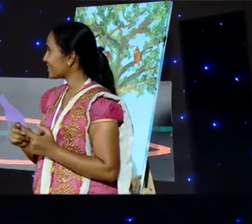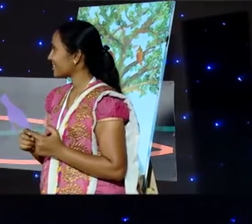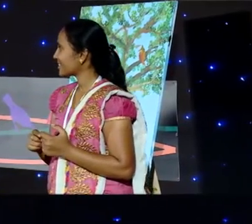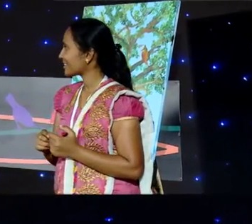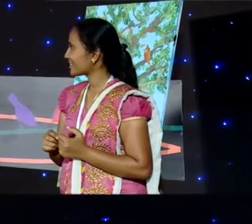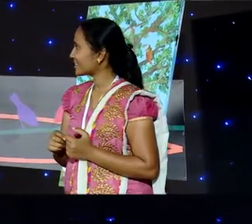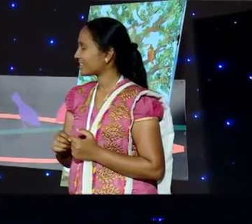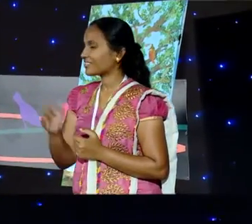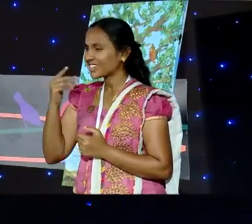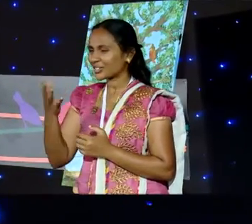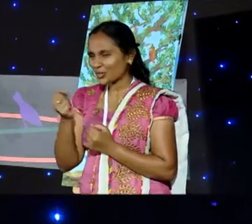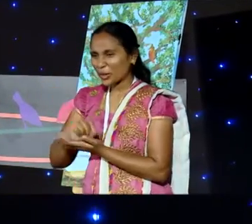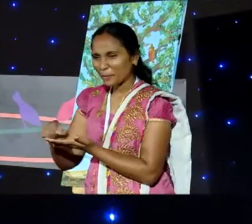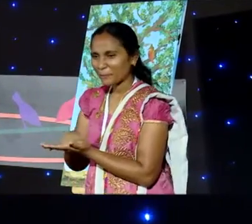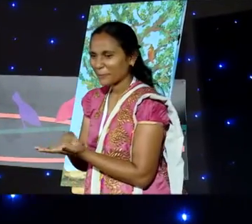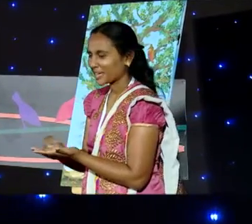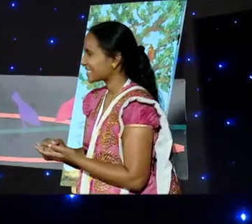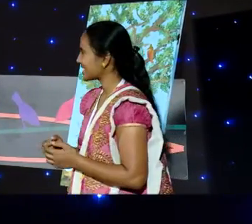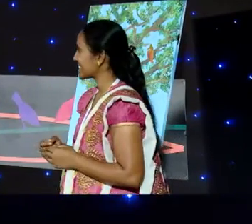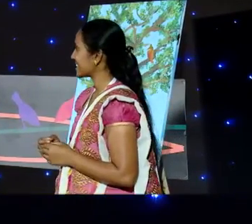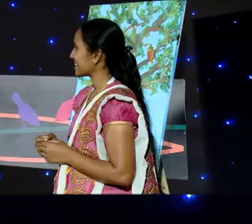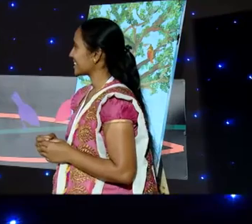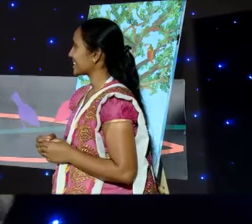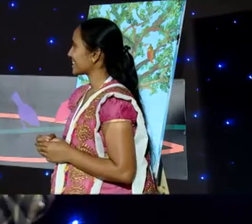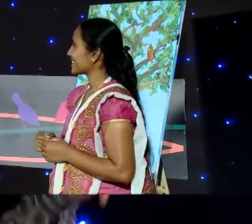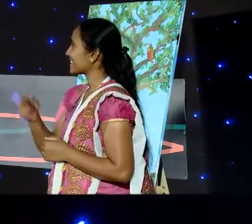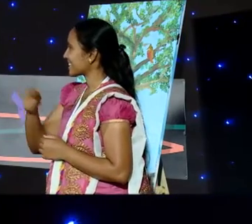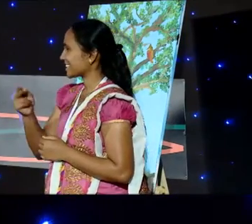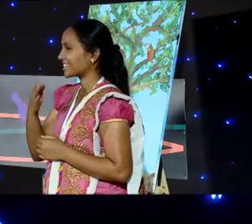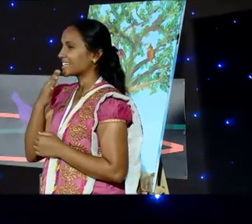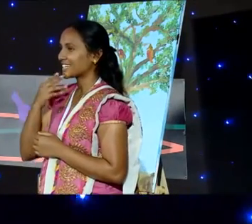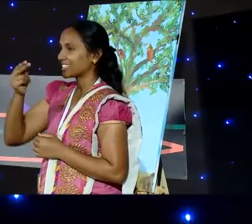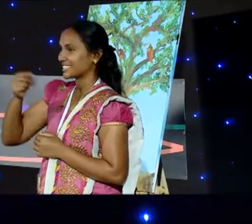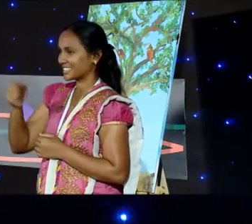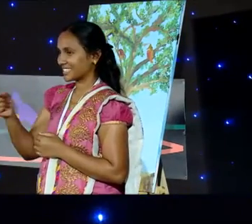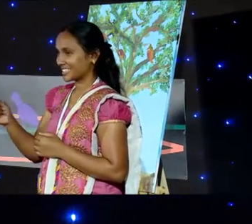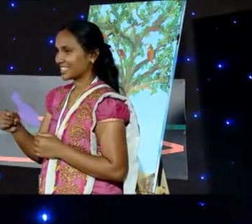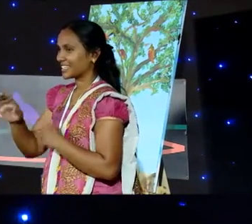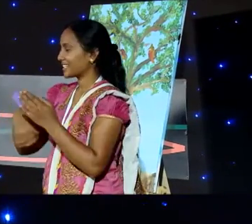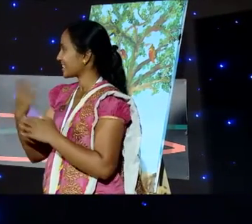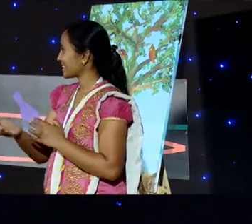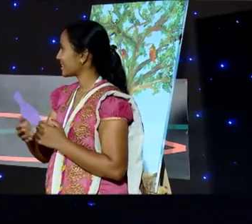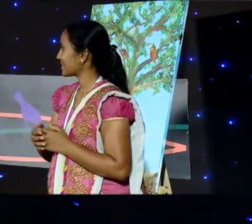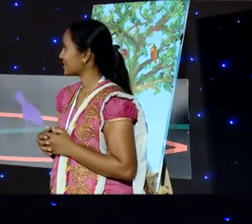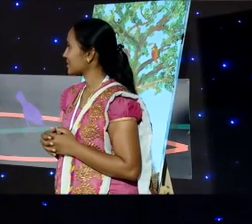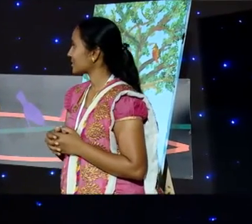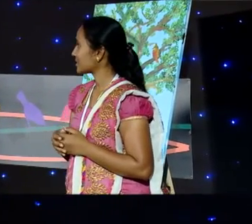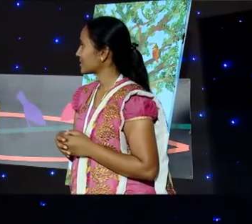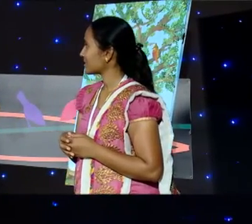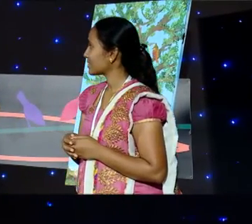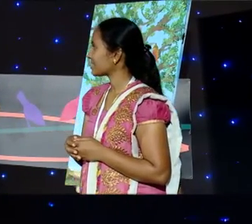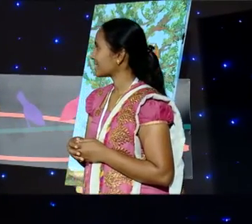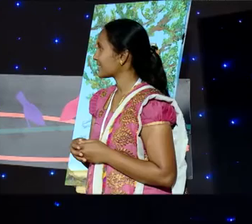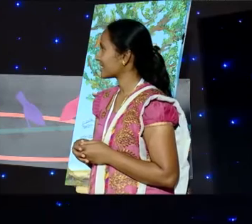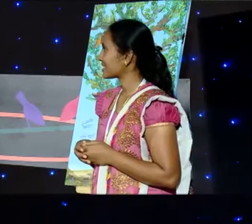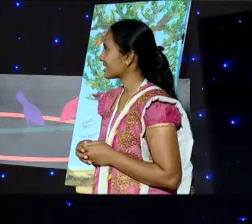are you looking for that pencil? Here's a big one. It was Kaka Saib Kalilkar. It was next to him. And Kaka Saib says, you know, here's more